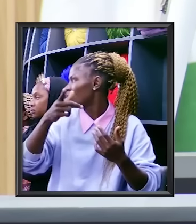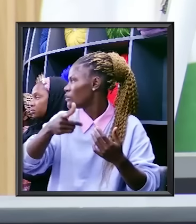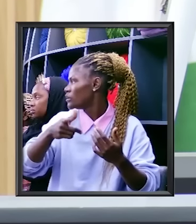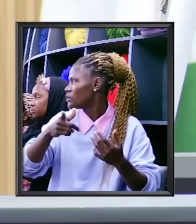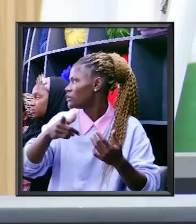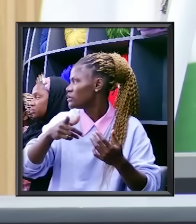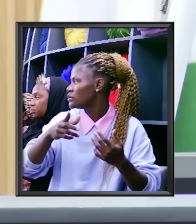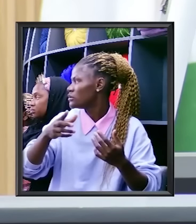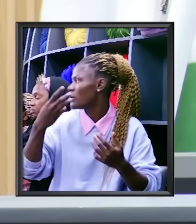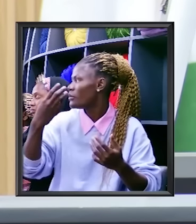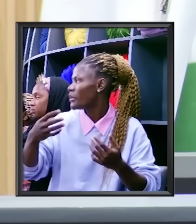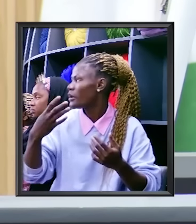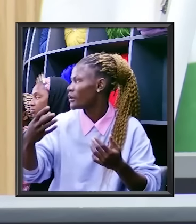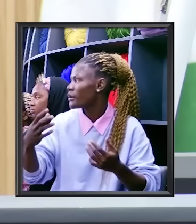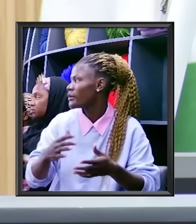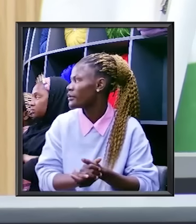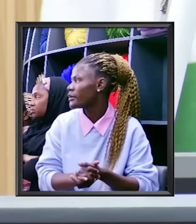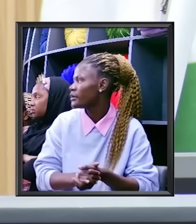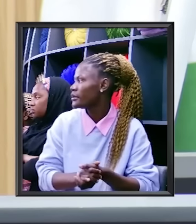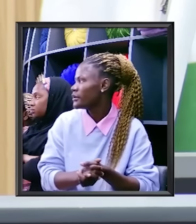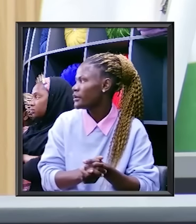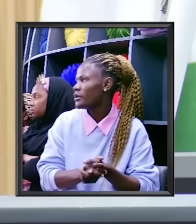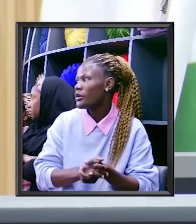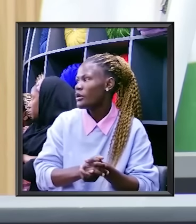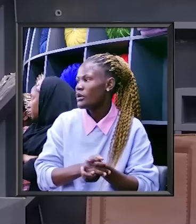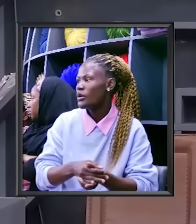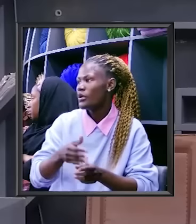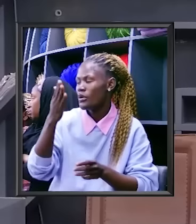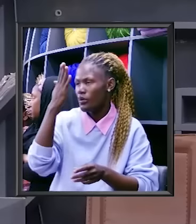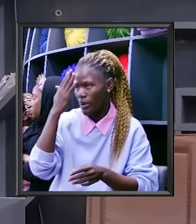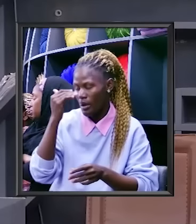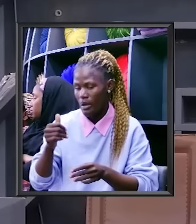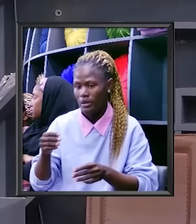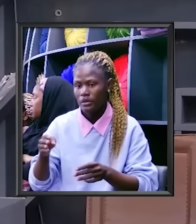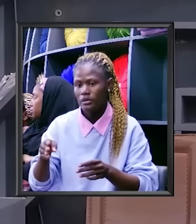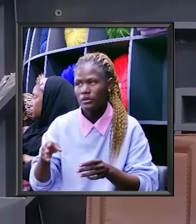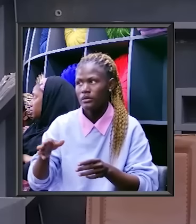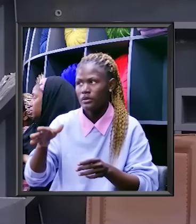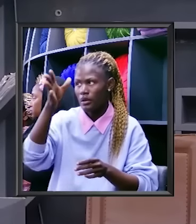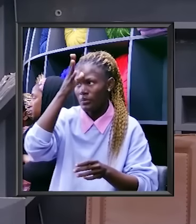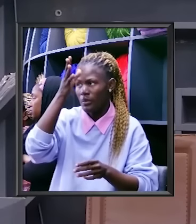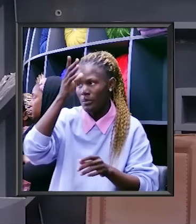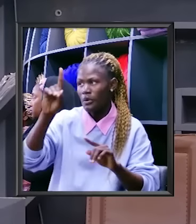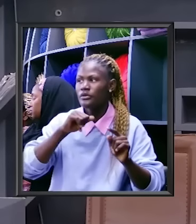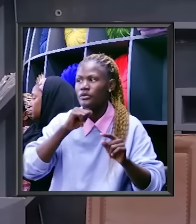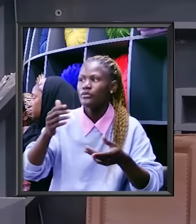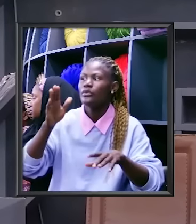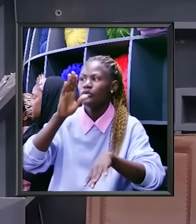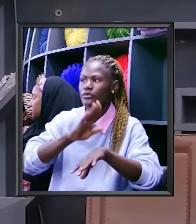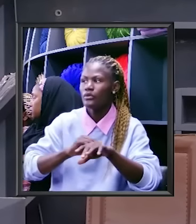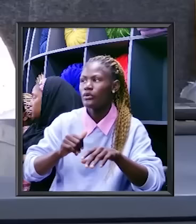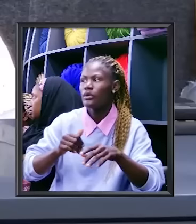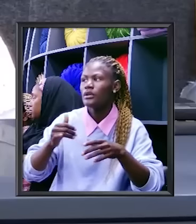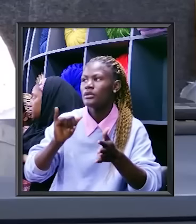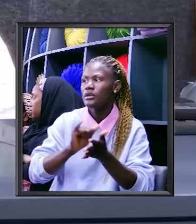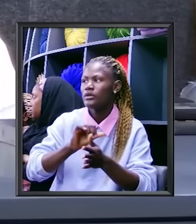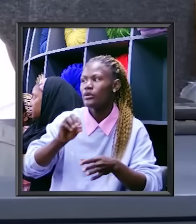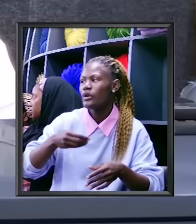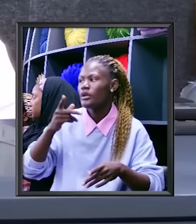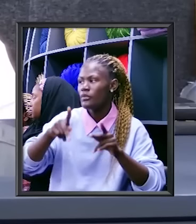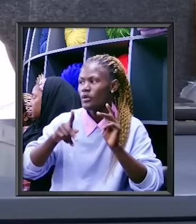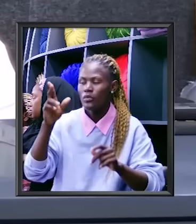Because just like you mentioned, say why the man the Baba no quick come so that other people go learn